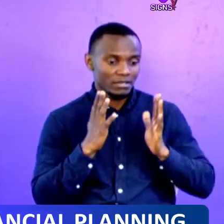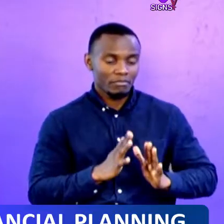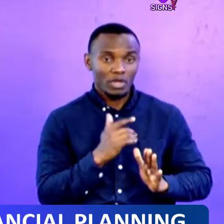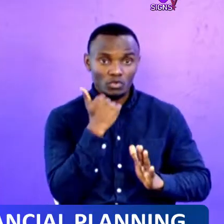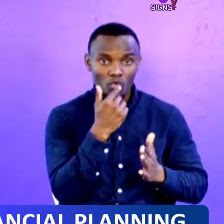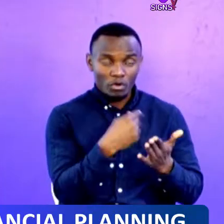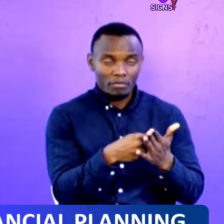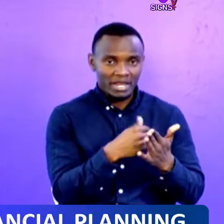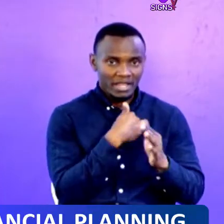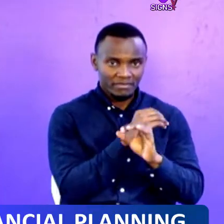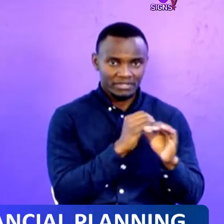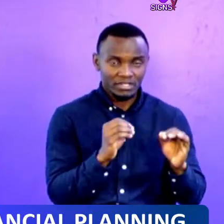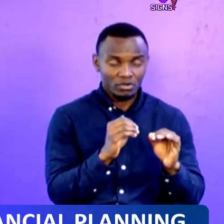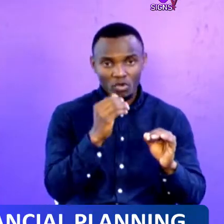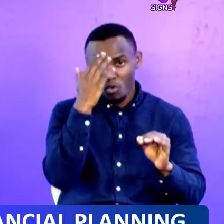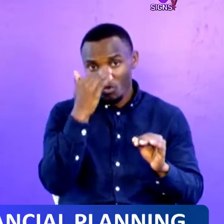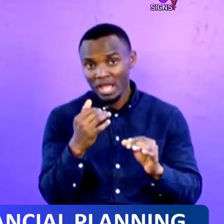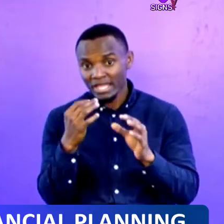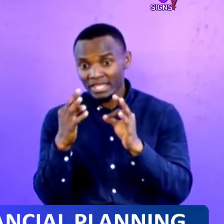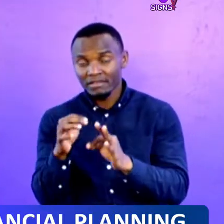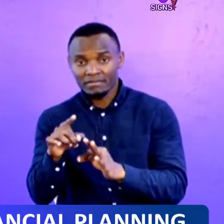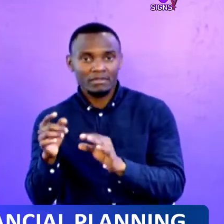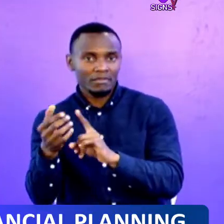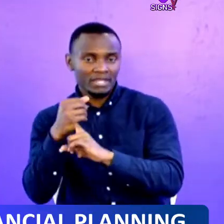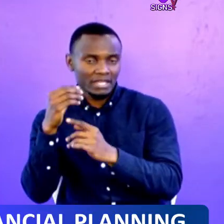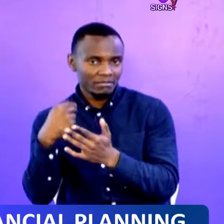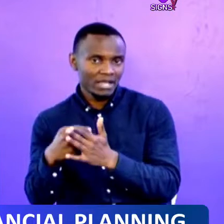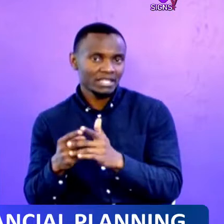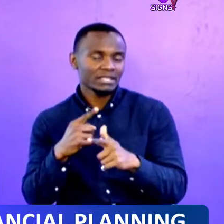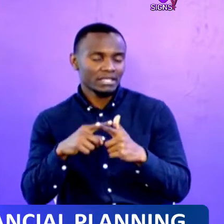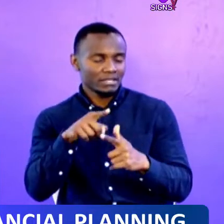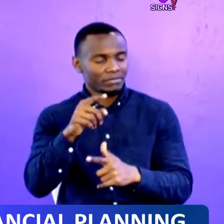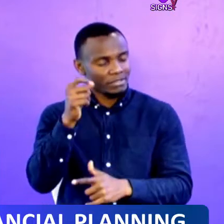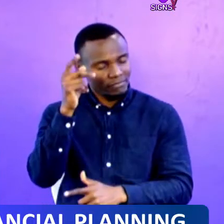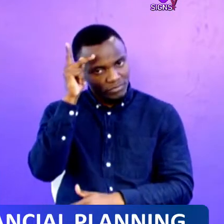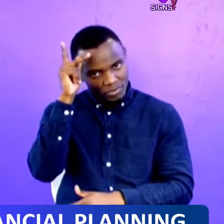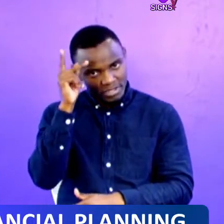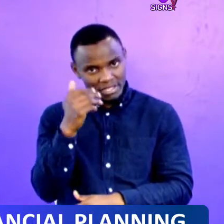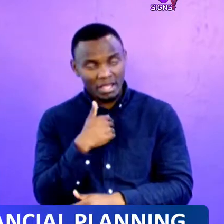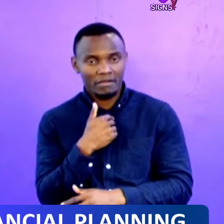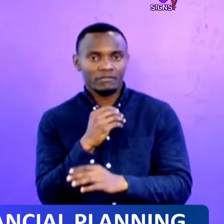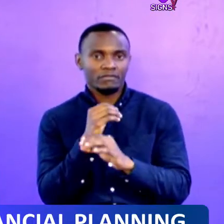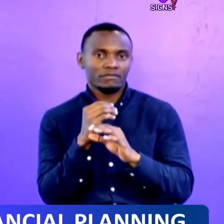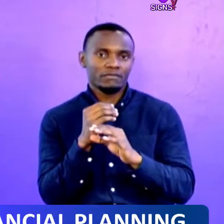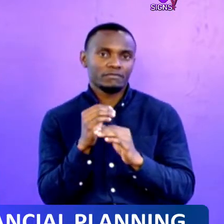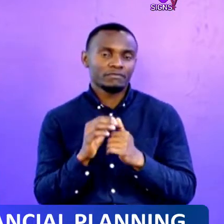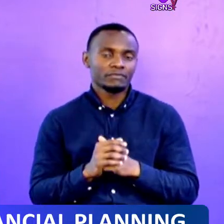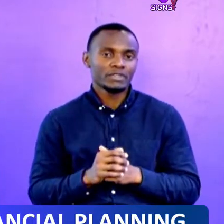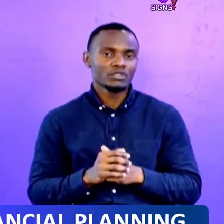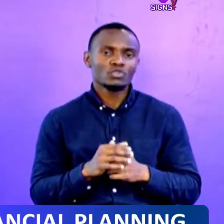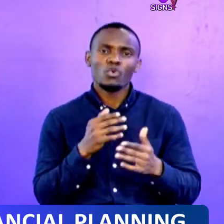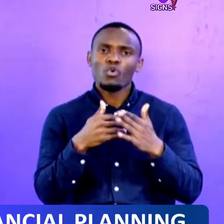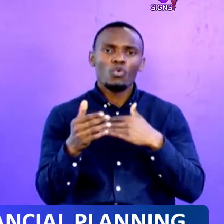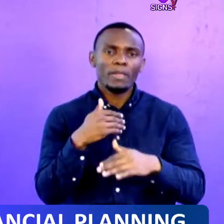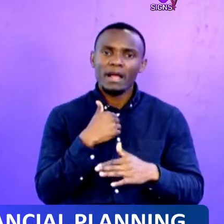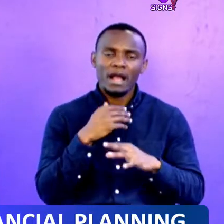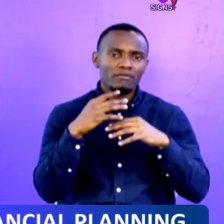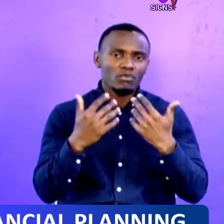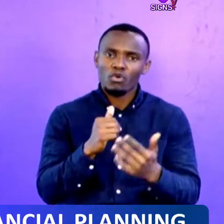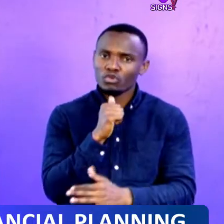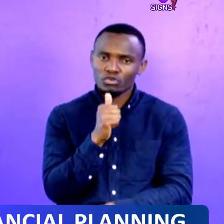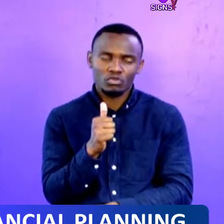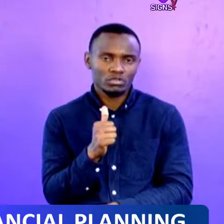they start getting that money, there's some sense of direction. So it doesn't really matter whether you have anything, even if you just want to come and talk about money.